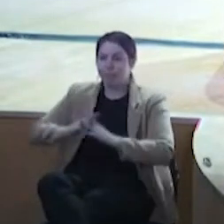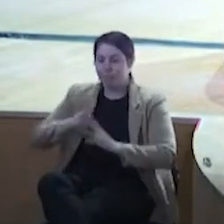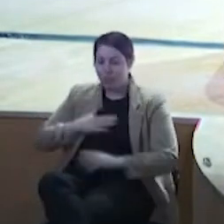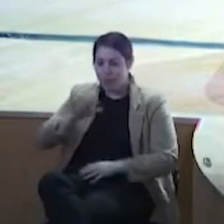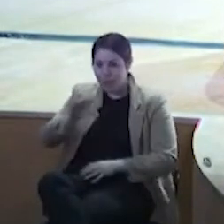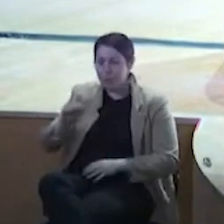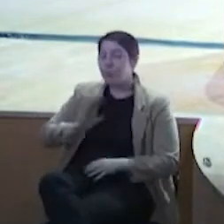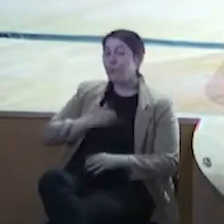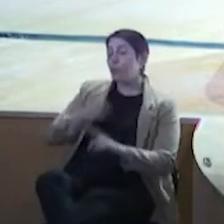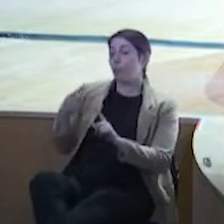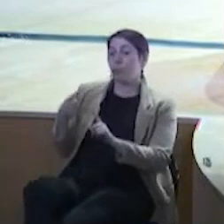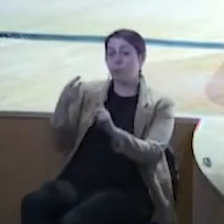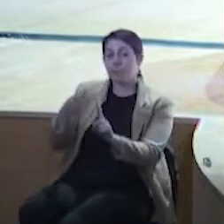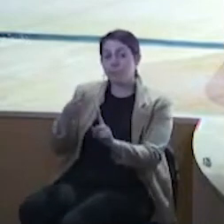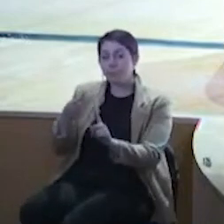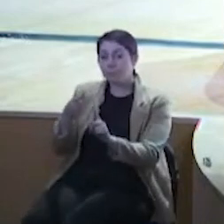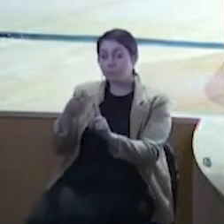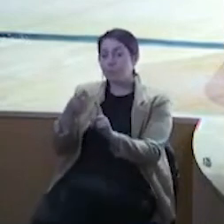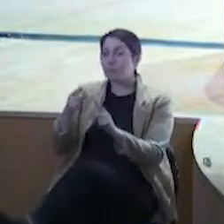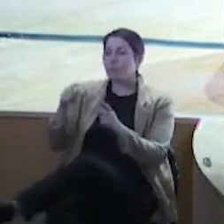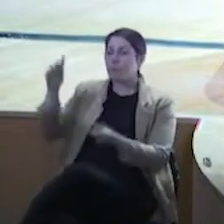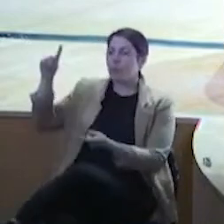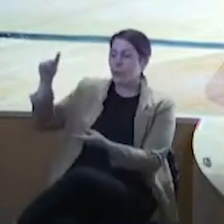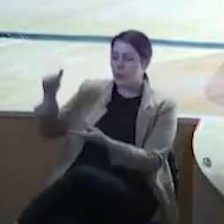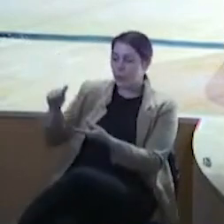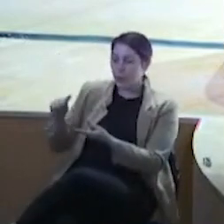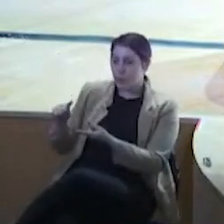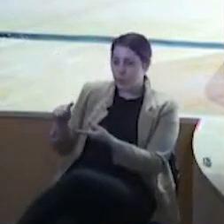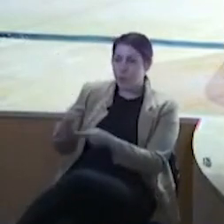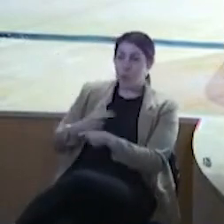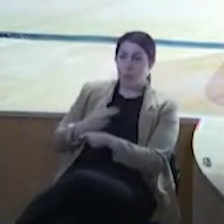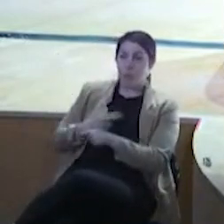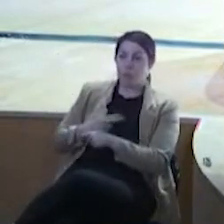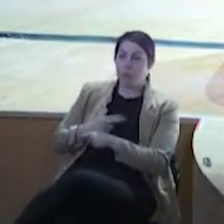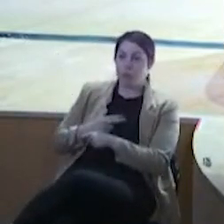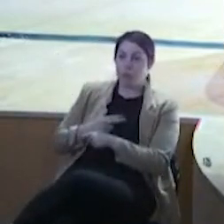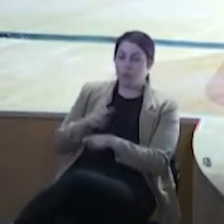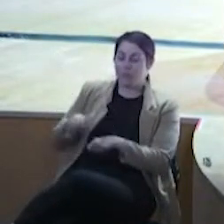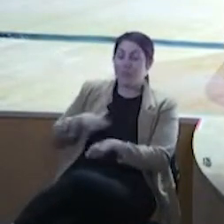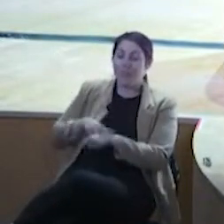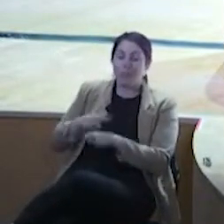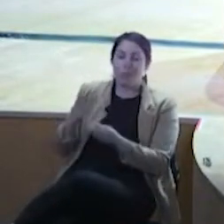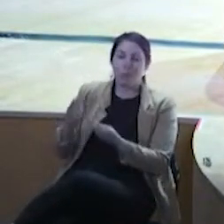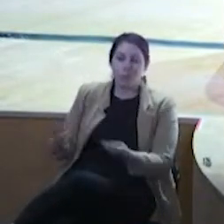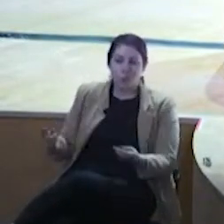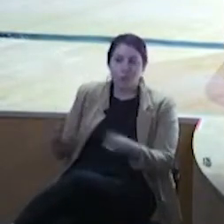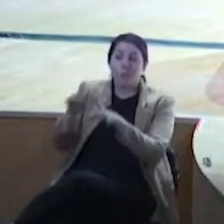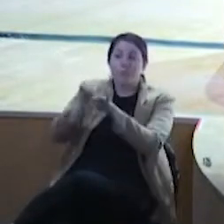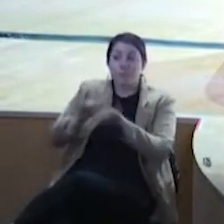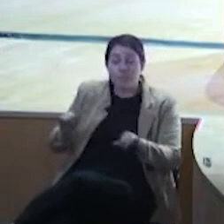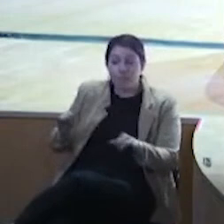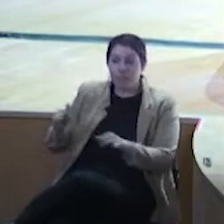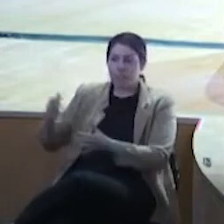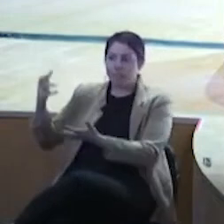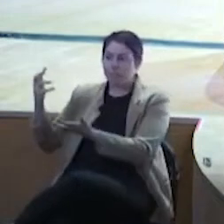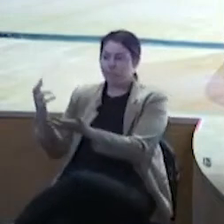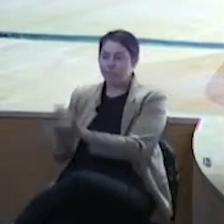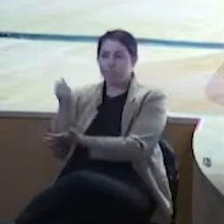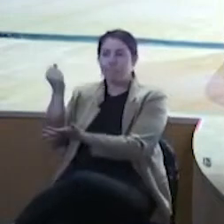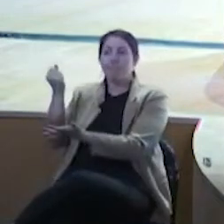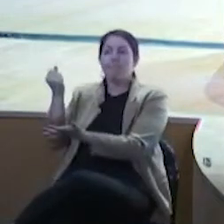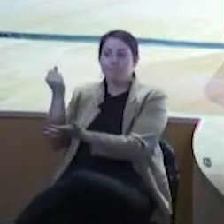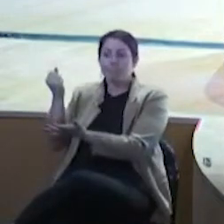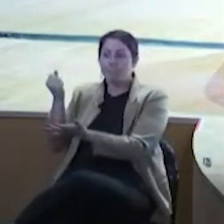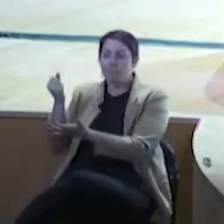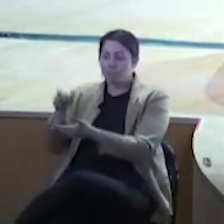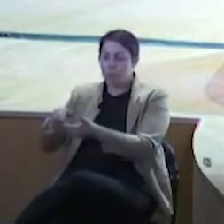our goal is to minimize the use of natural resources while maximizing